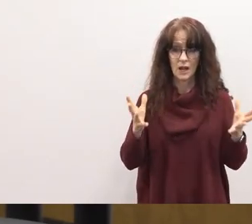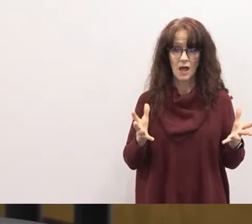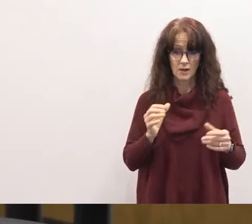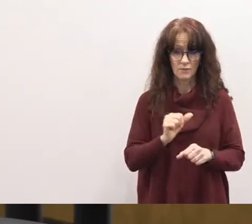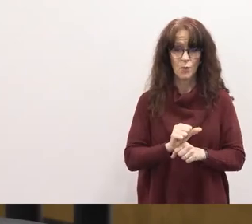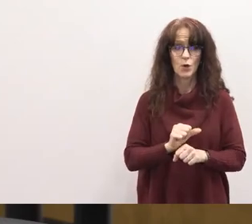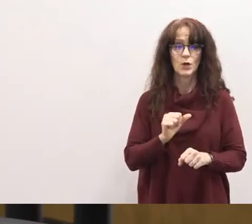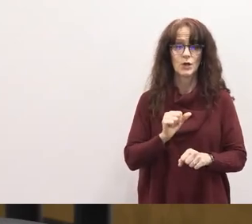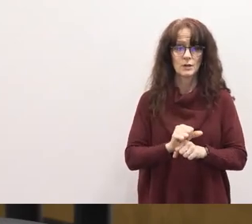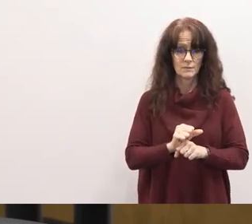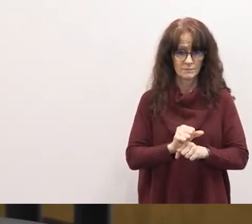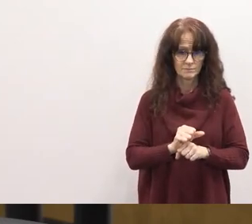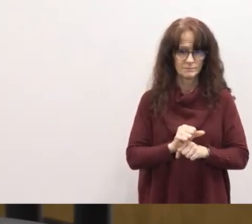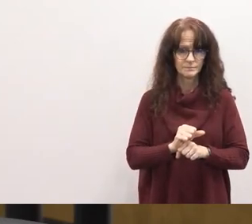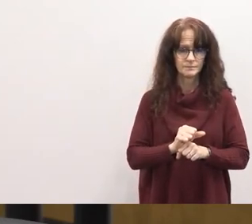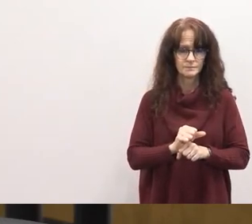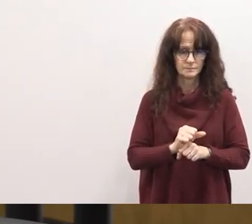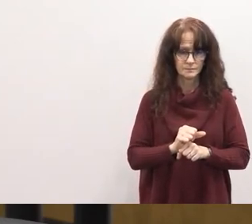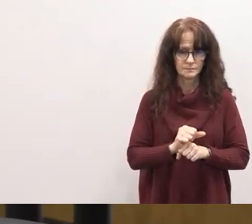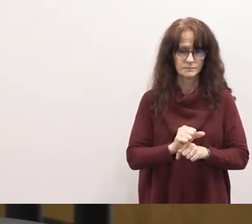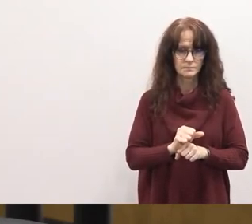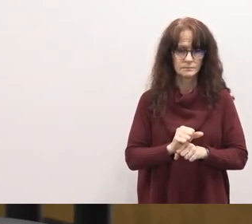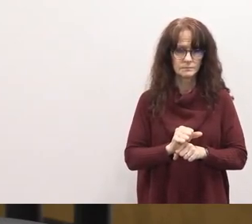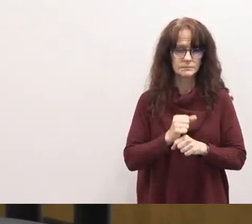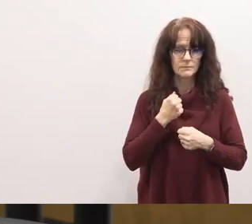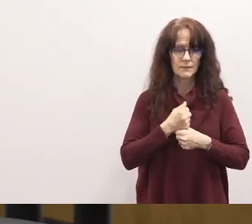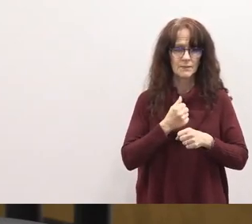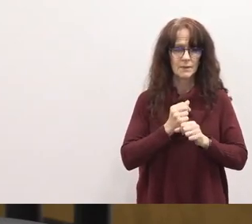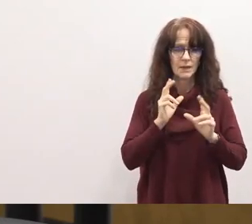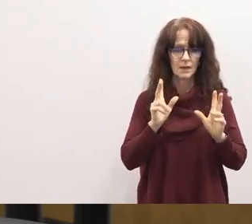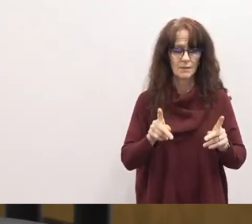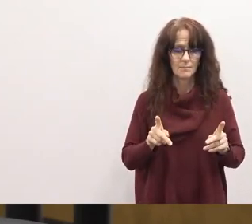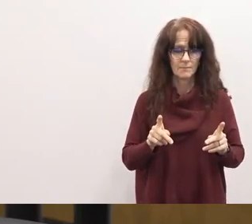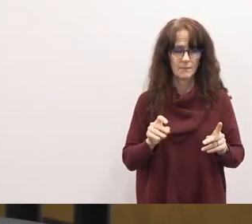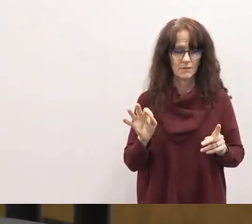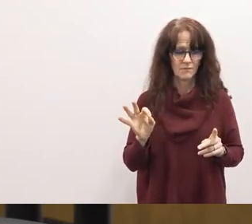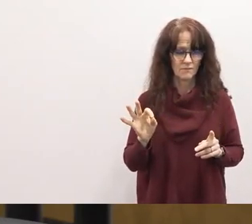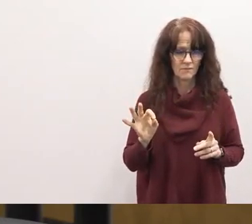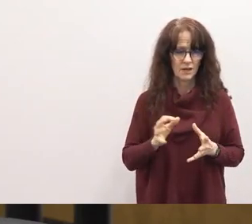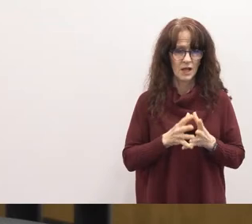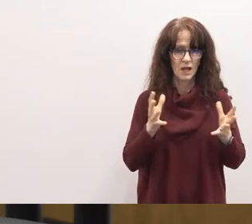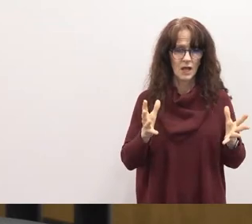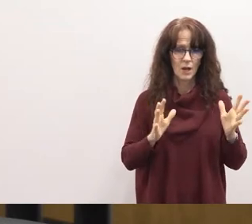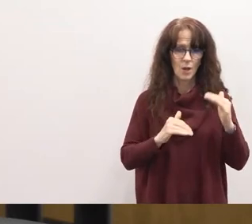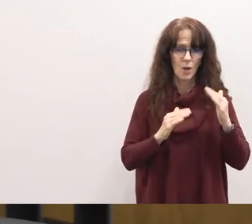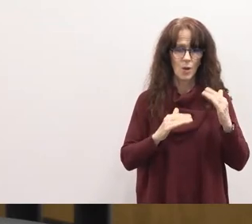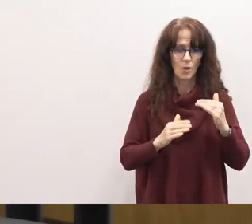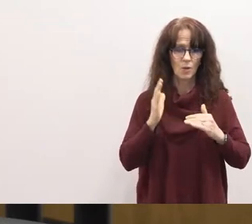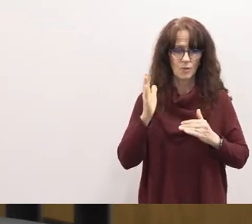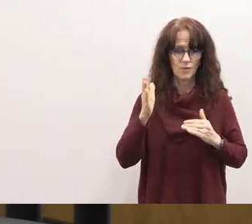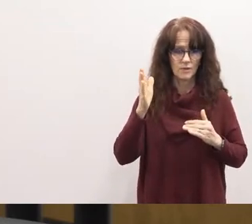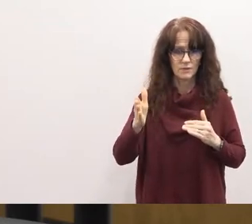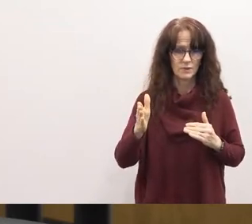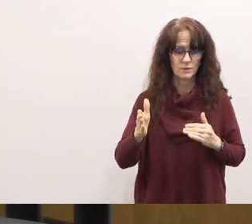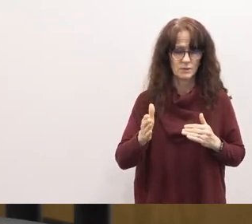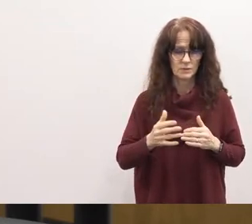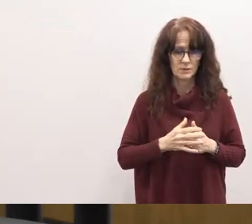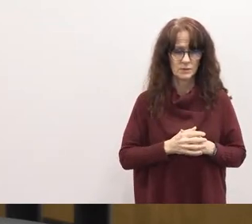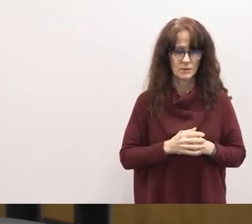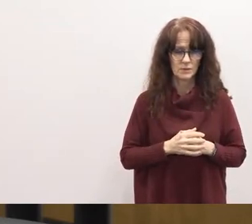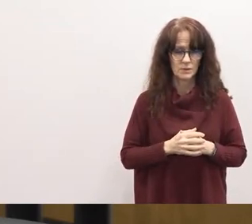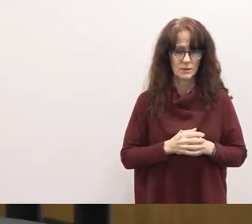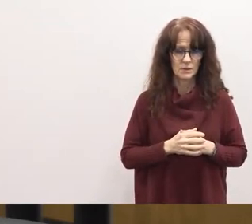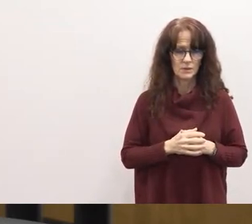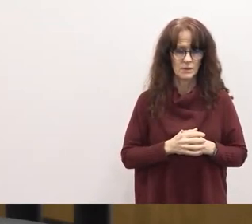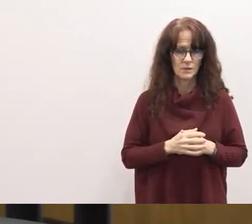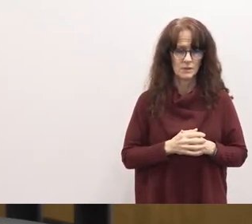work. It was composed of what I would consider a lot of hope for the future. And